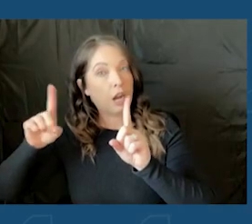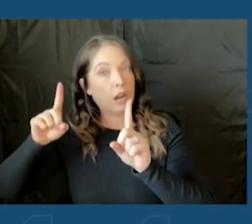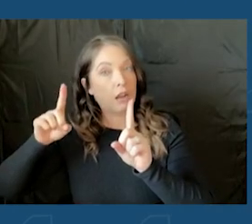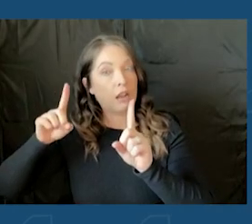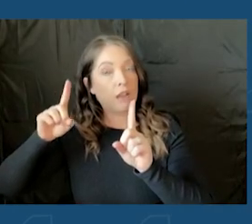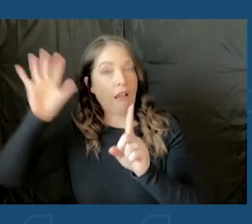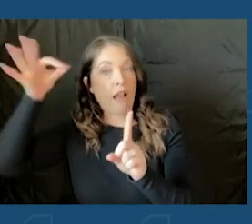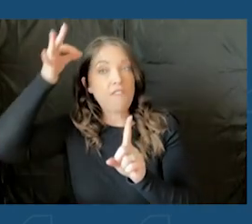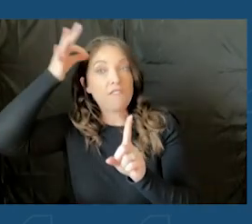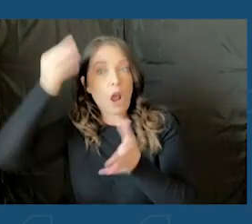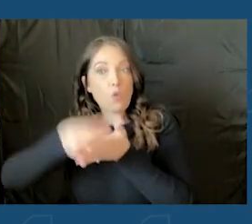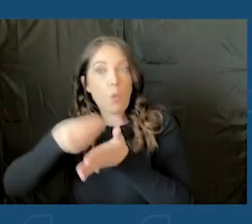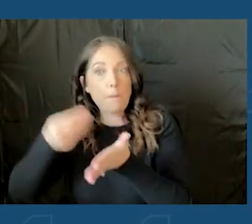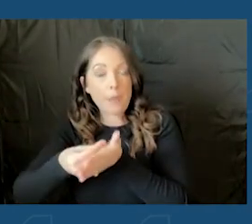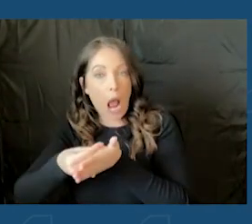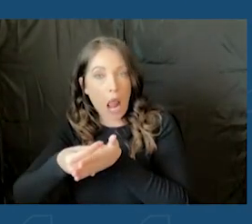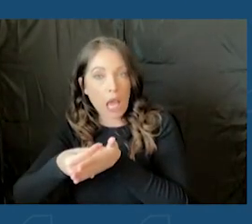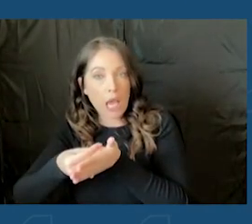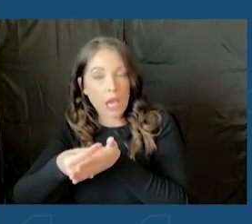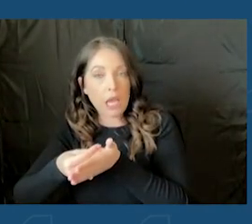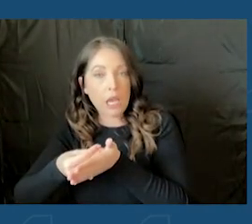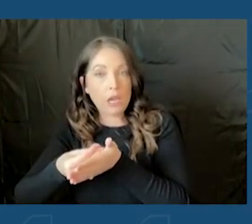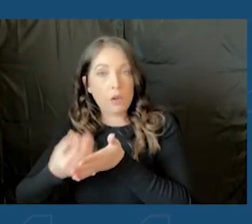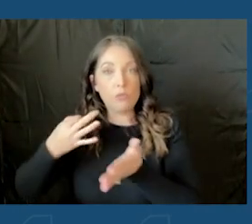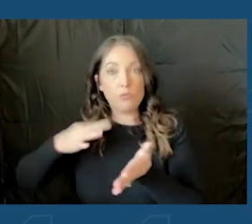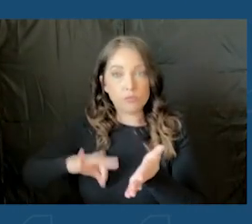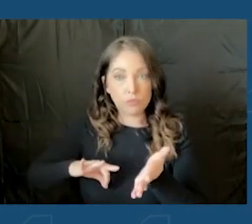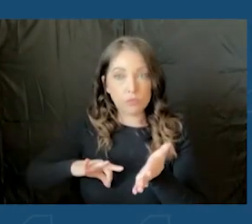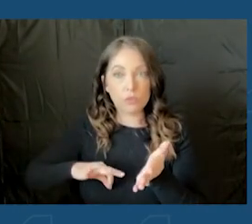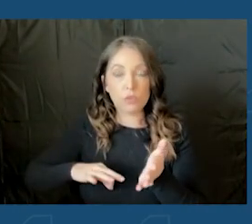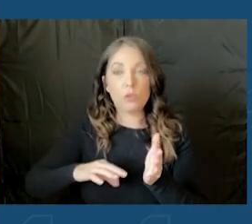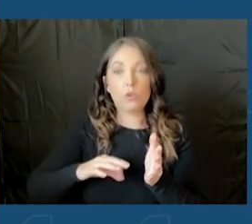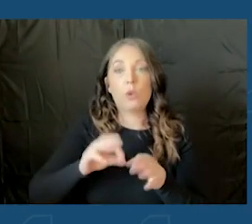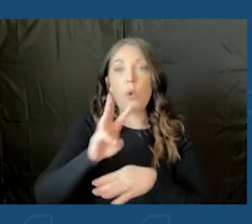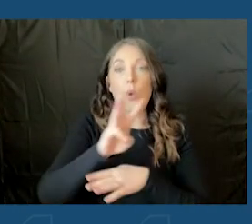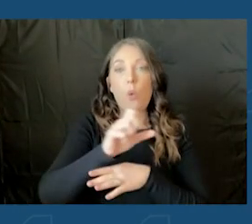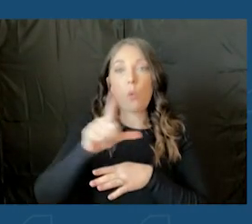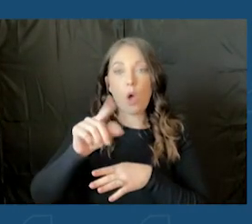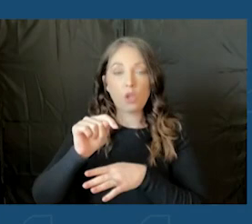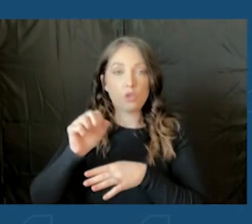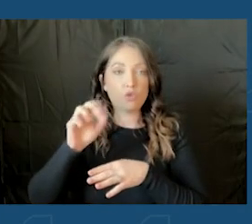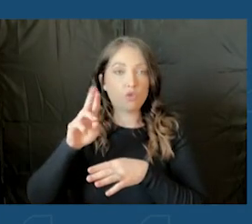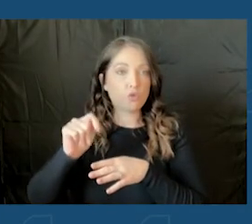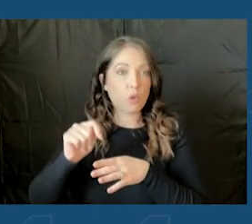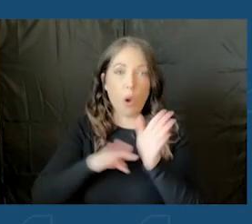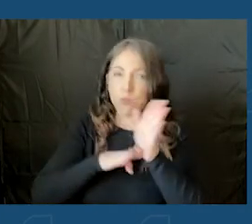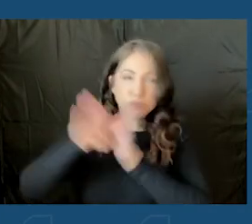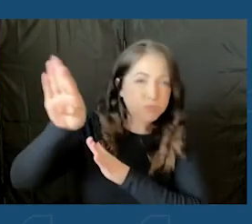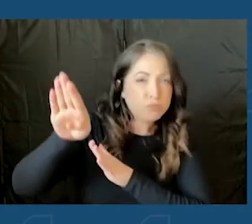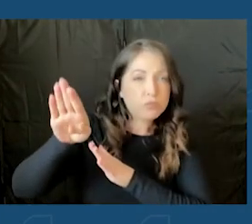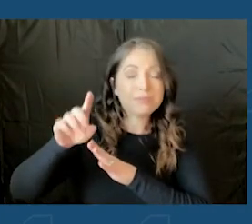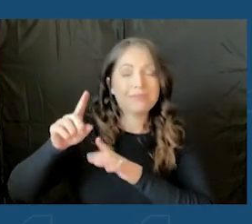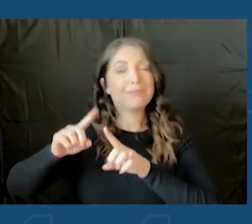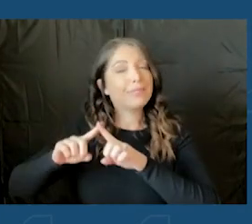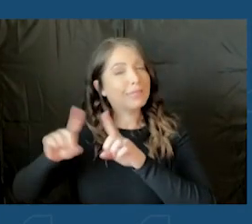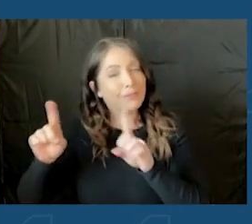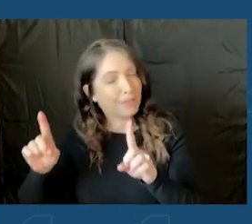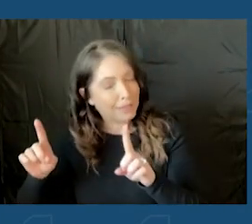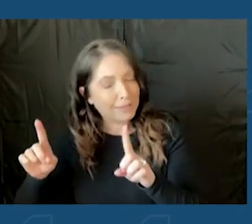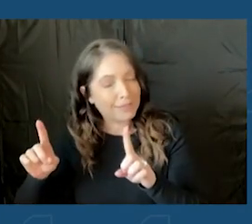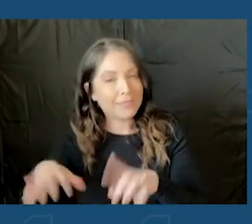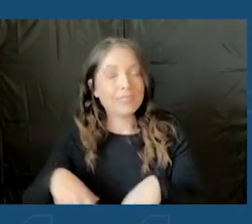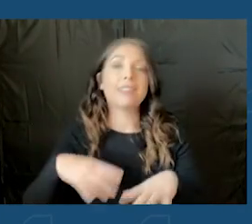an extraordinary year when Wall Street was on fire. We know that that's not going to be the case, as well as unprecedented tax receipts from the